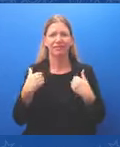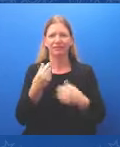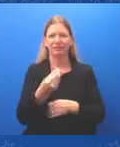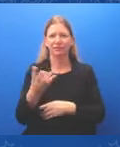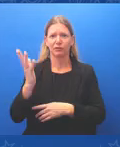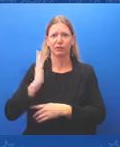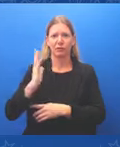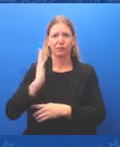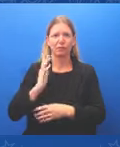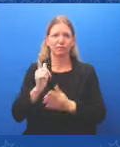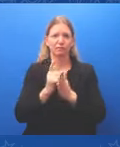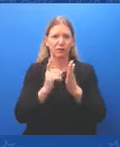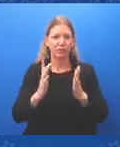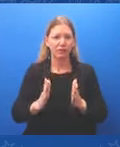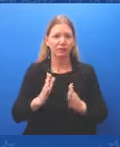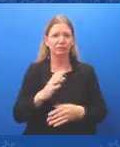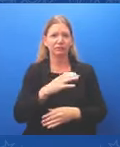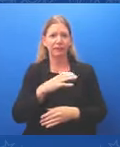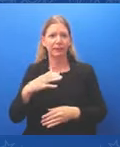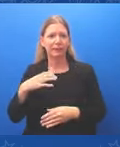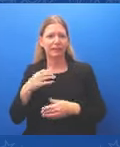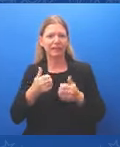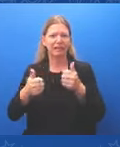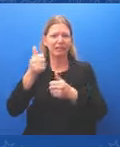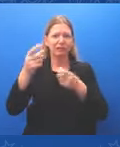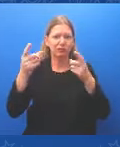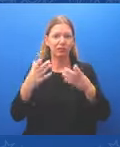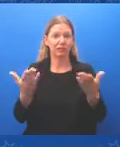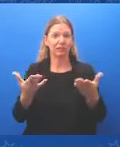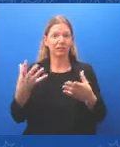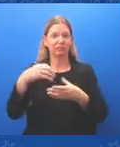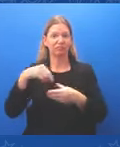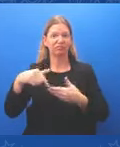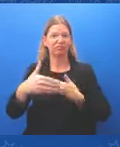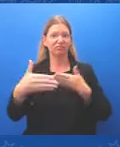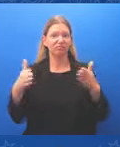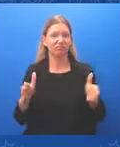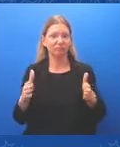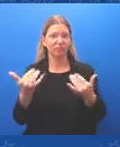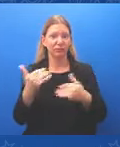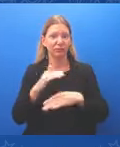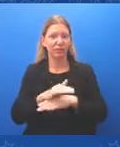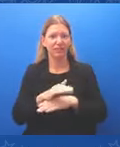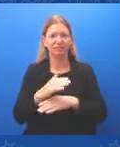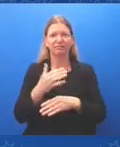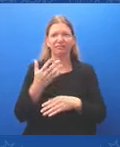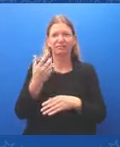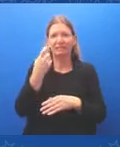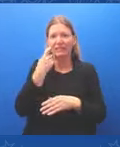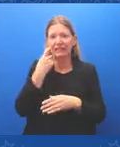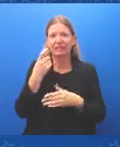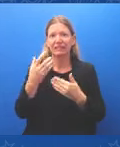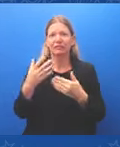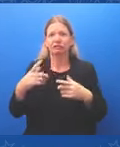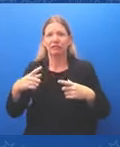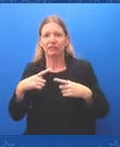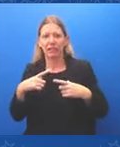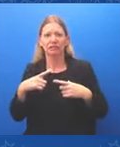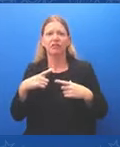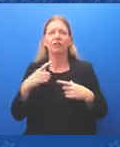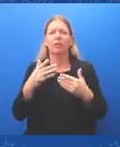tonight, including recently, I won't say retired, but recently stepped down from the bench, Judge David Tatel. Thank you for joining us.